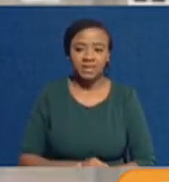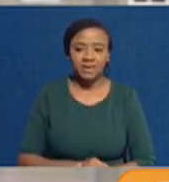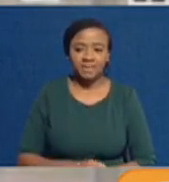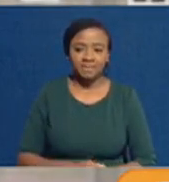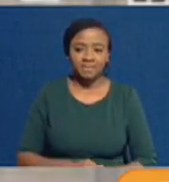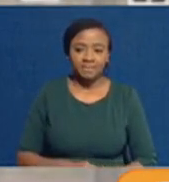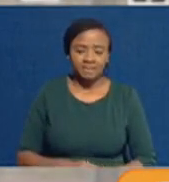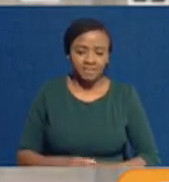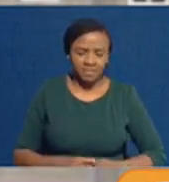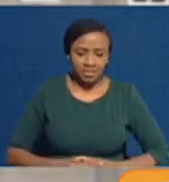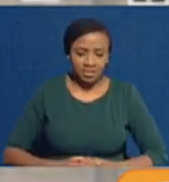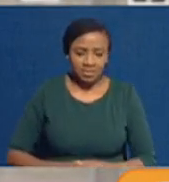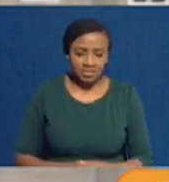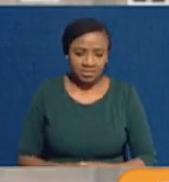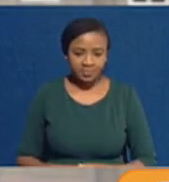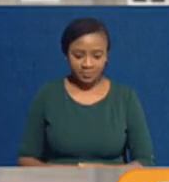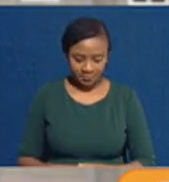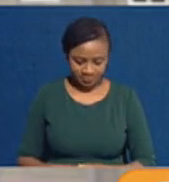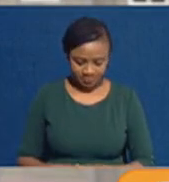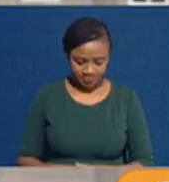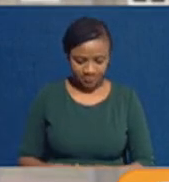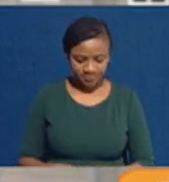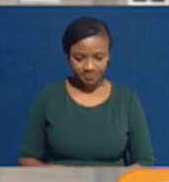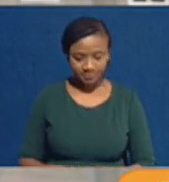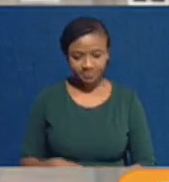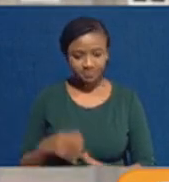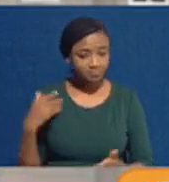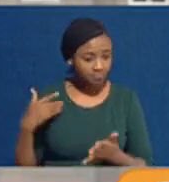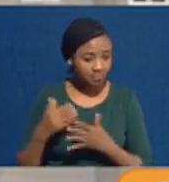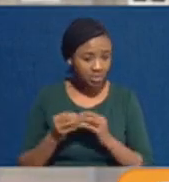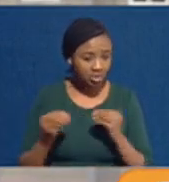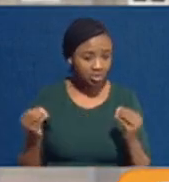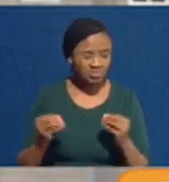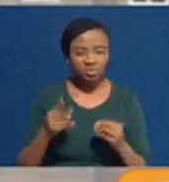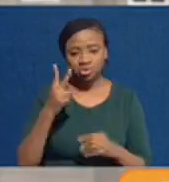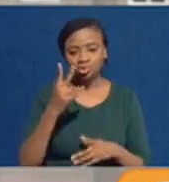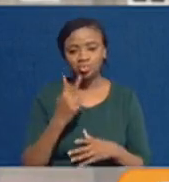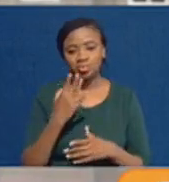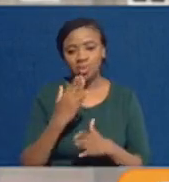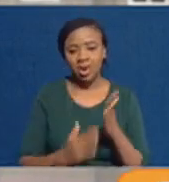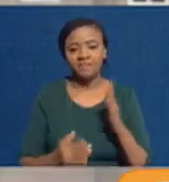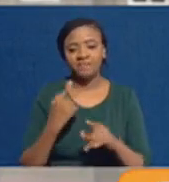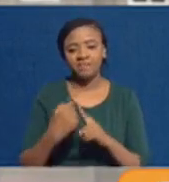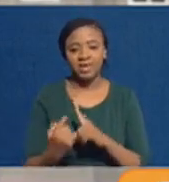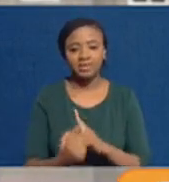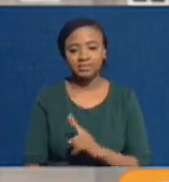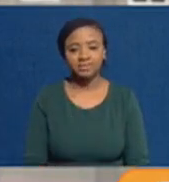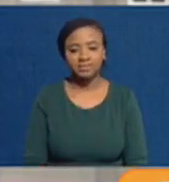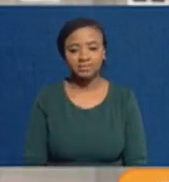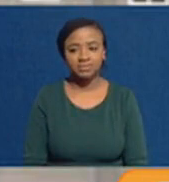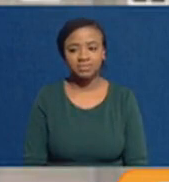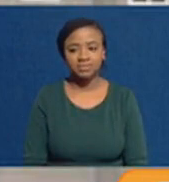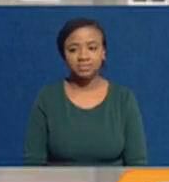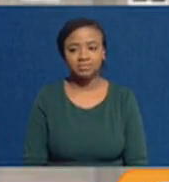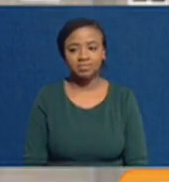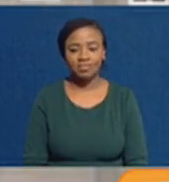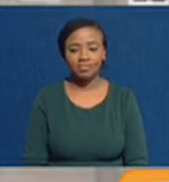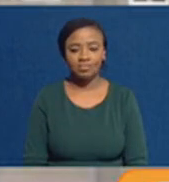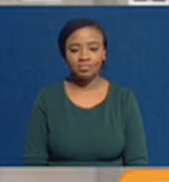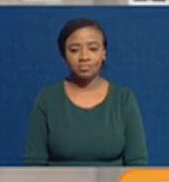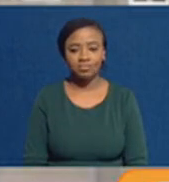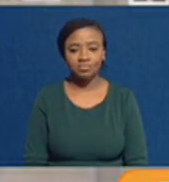wakipeleka pande ya nyumba. Over a period of how many years? 2.5 years. Yeah. Na cost ya nyumba vile